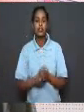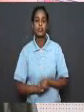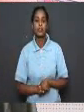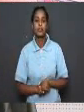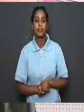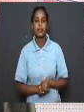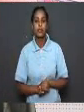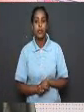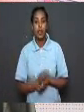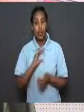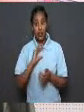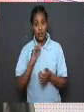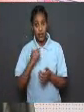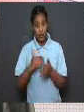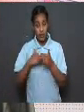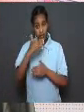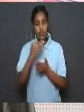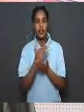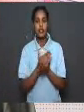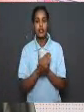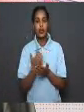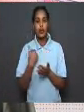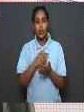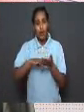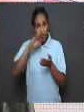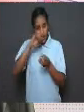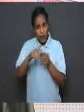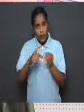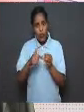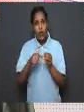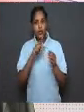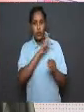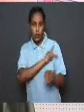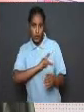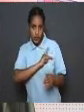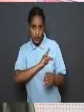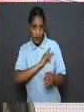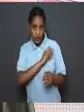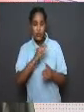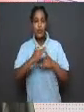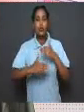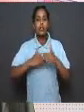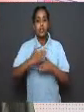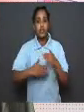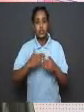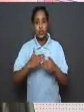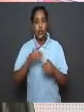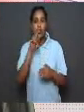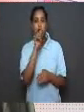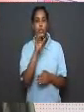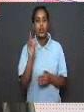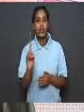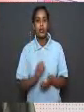functions. In our next lesson, we will learn about the properties and processes